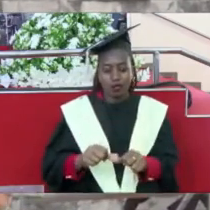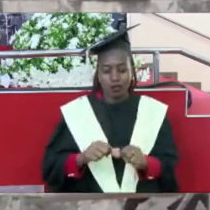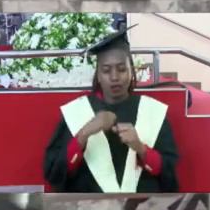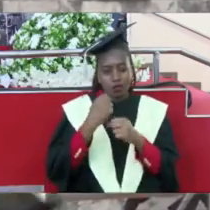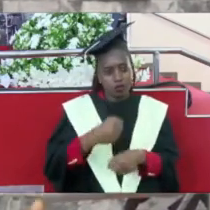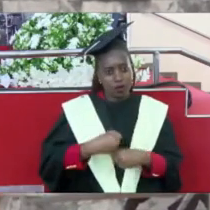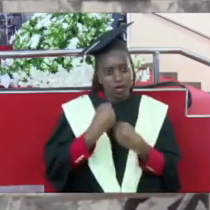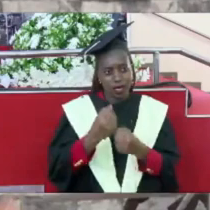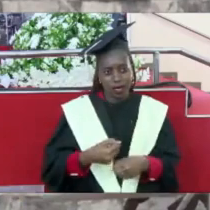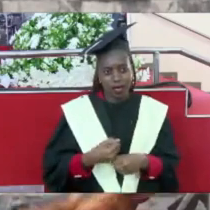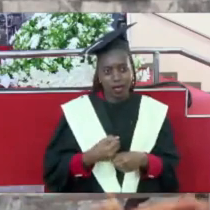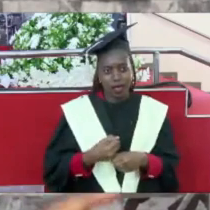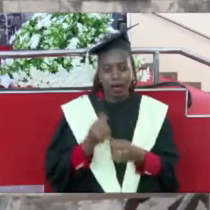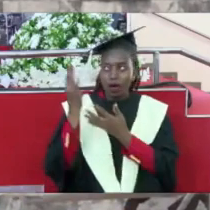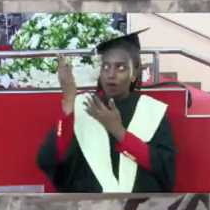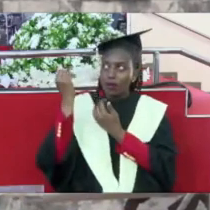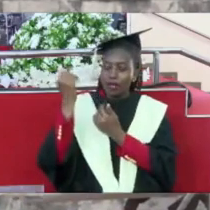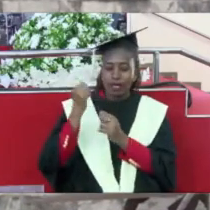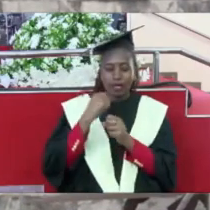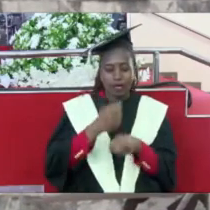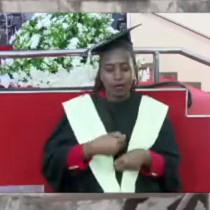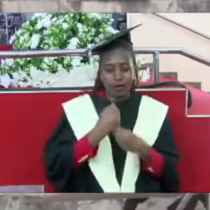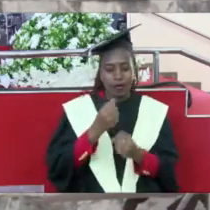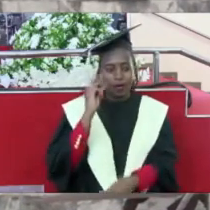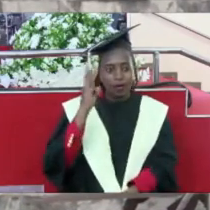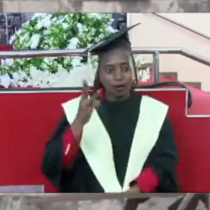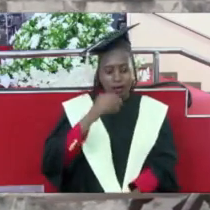tu. Itainuka tu. Itainuka tu.